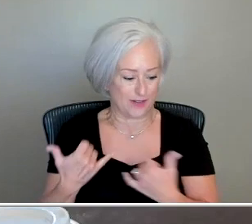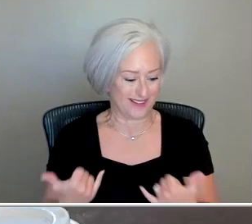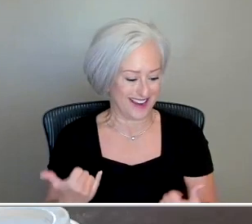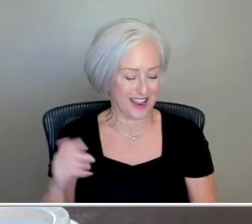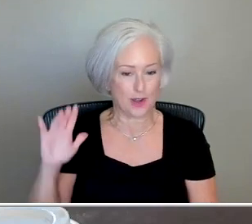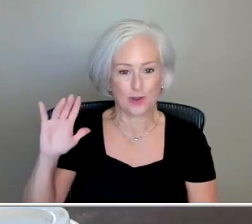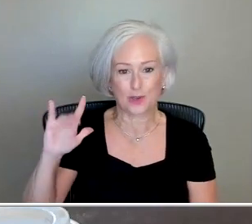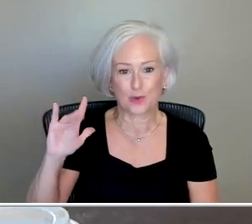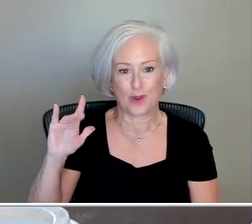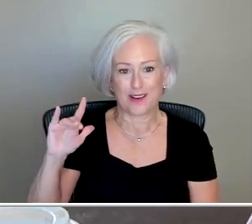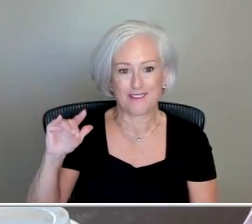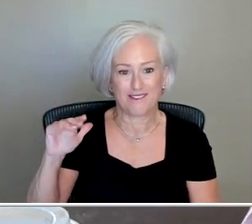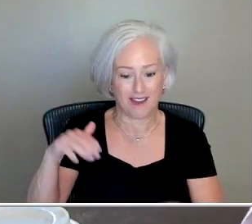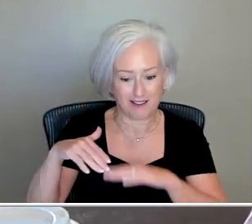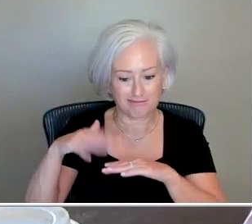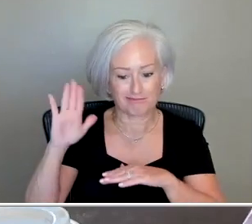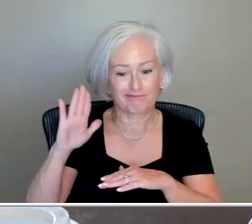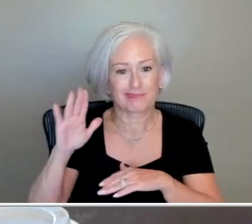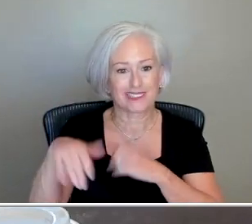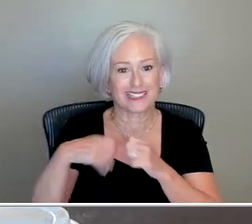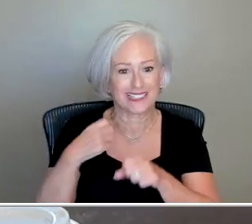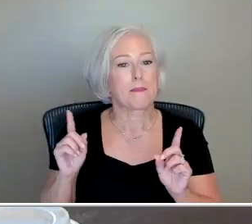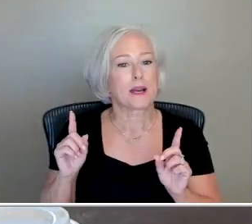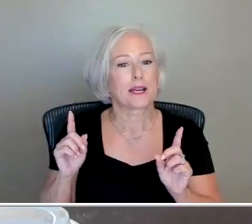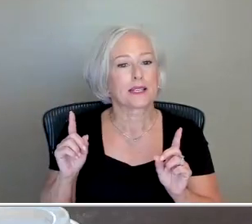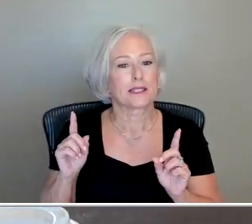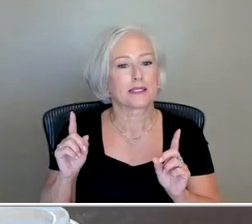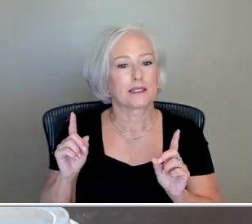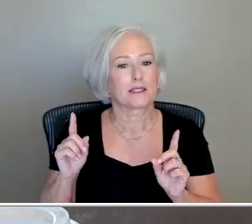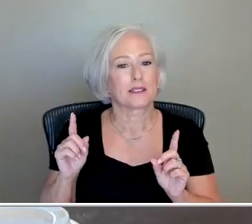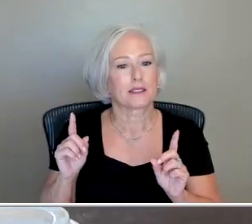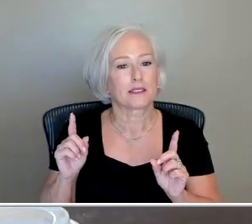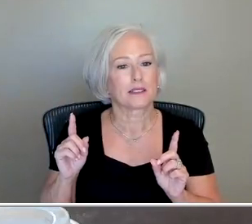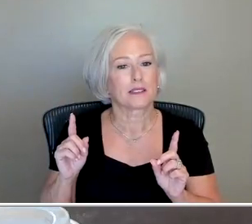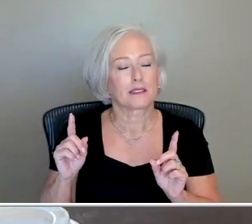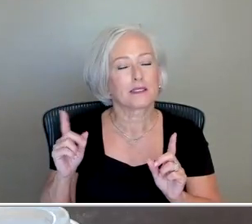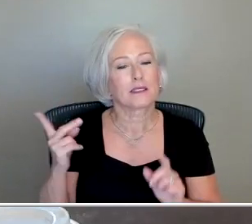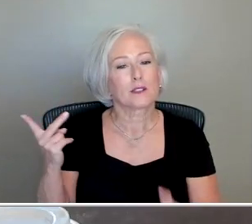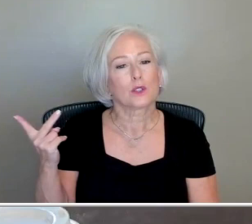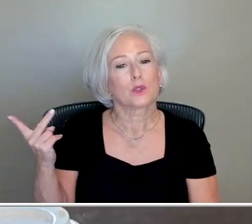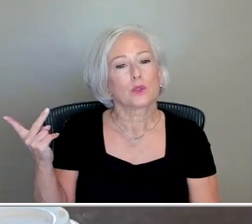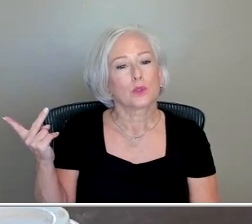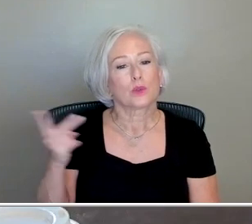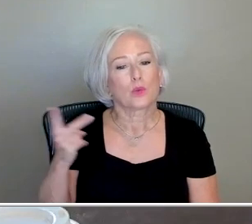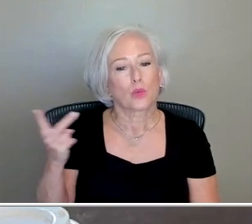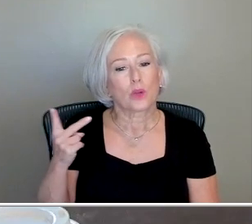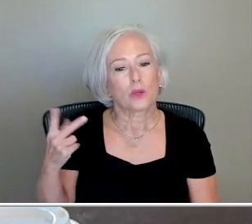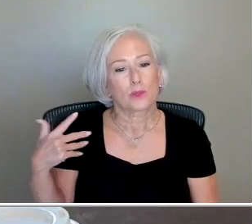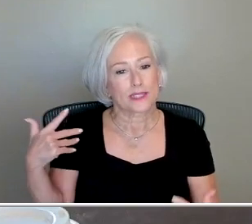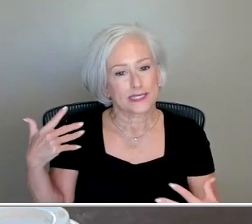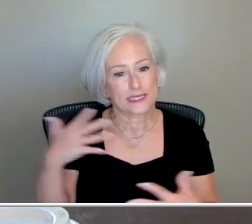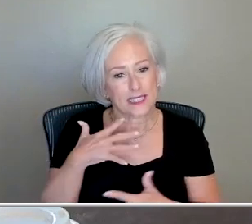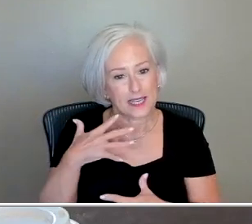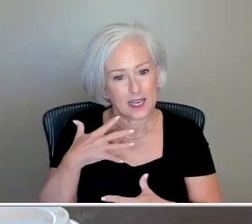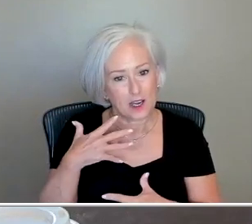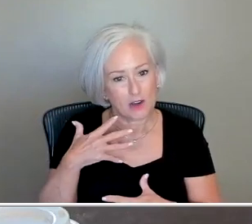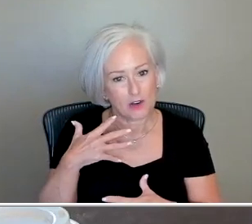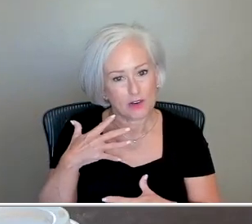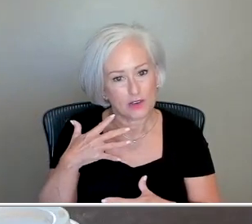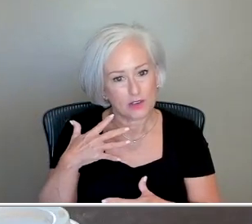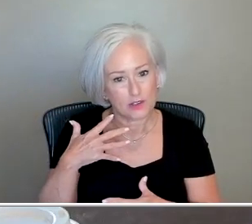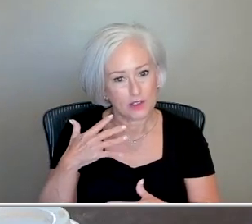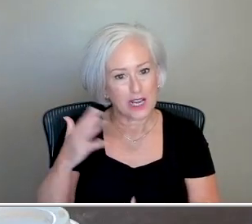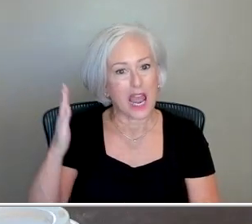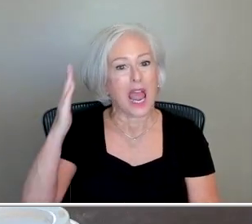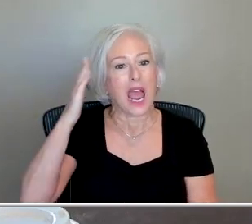amazing, 25 years now. But we were scared. I knew what I was